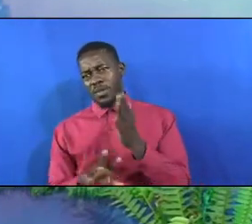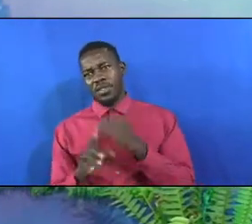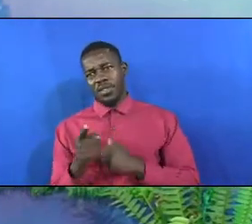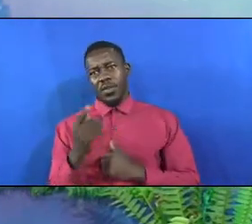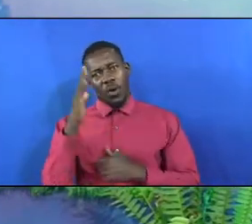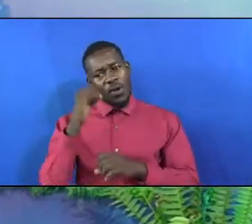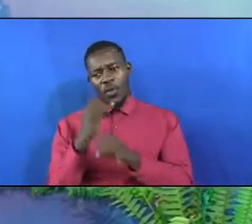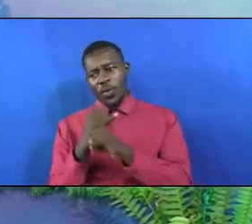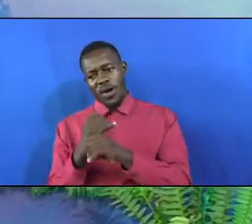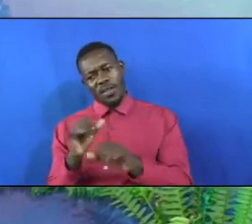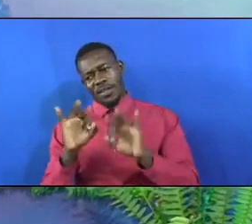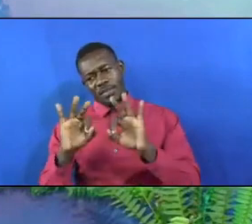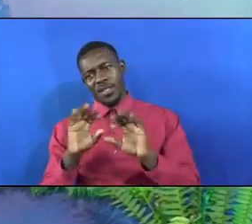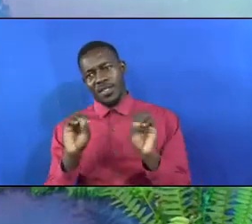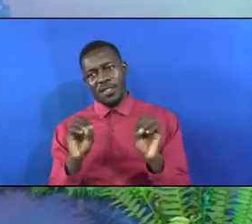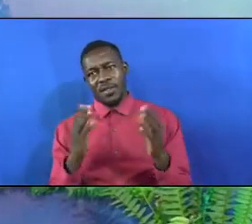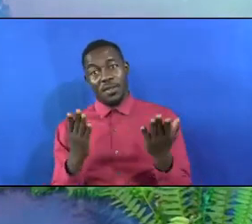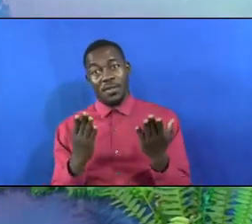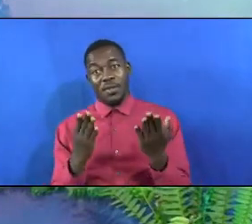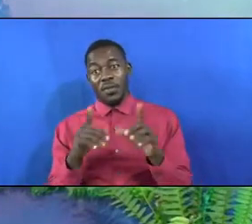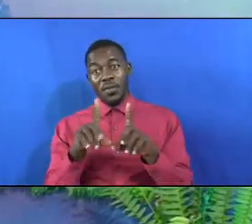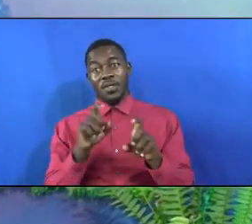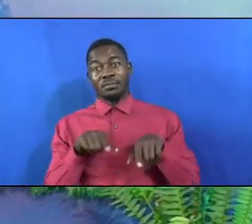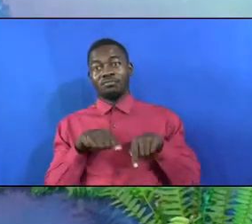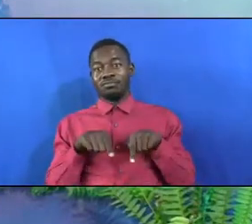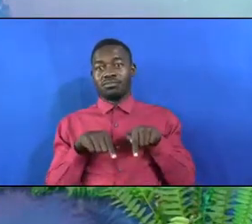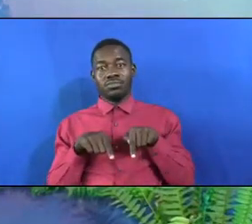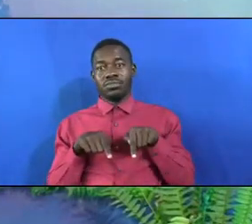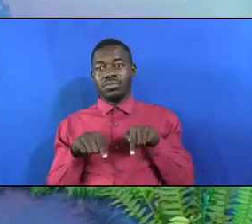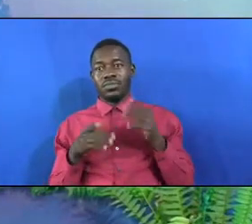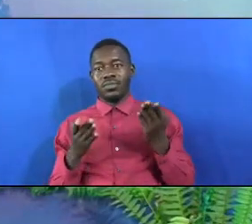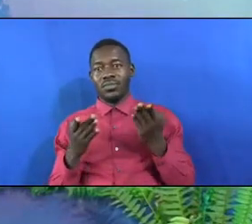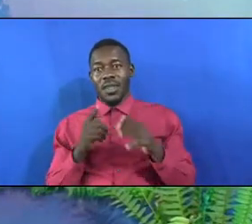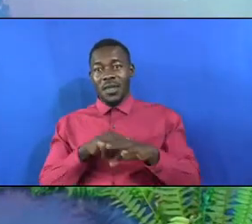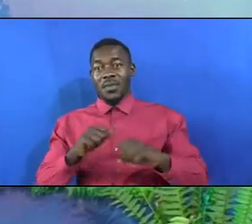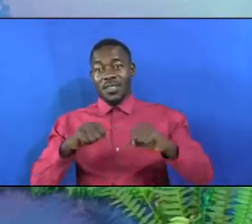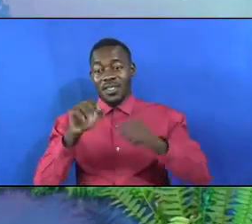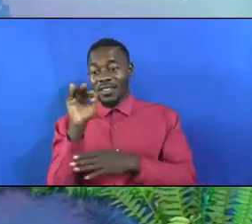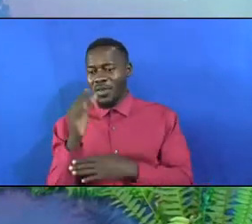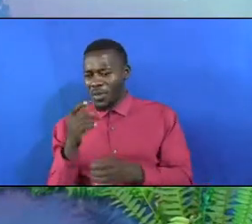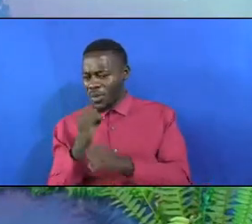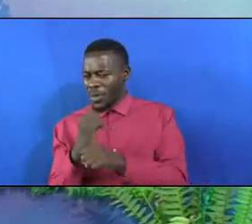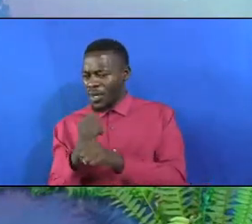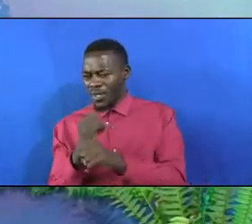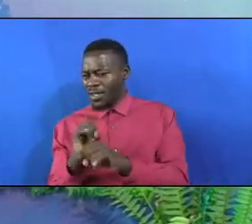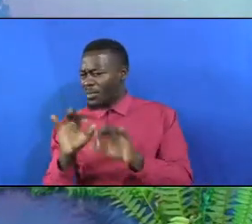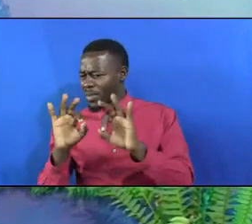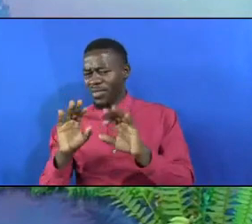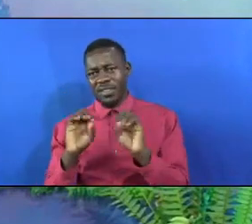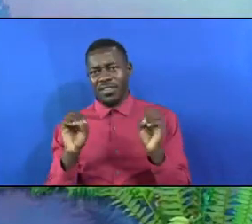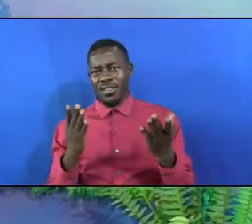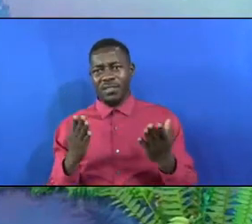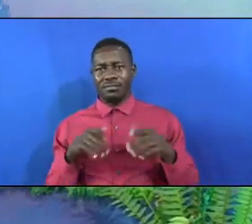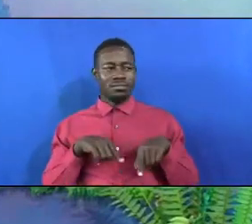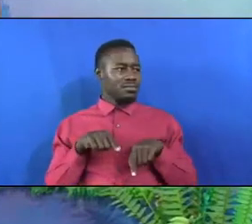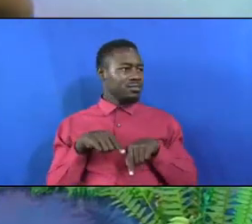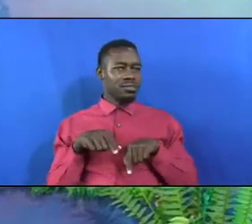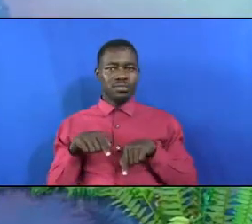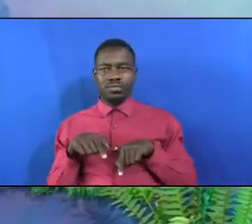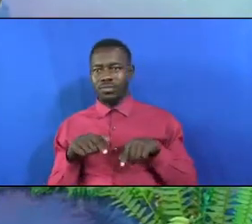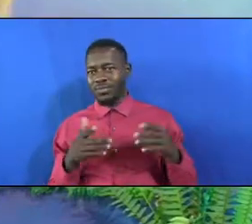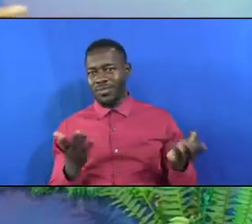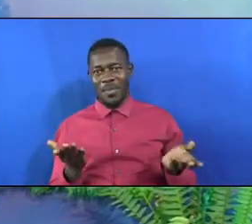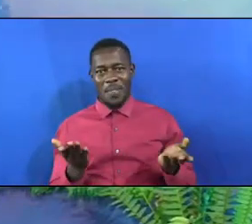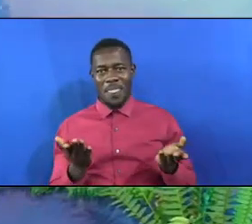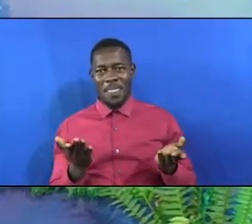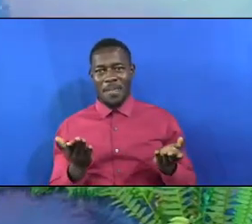happening? And when that question comes, we all tremble, you know, because you have to explain it. And if you had not prepared well and you